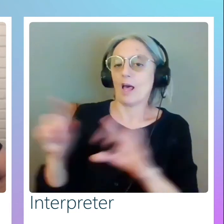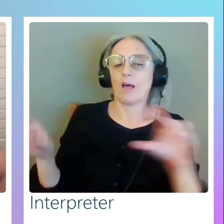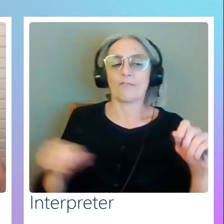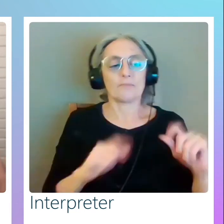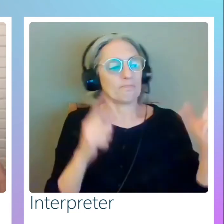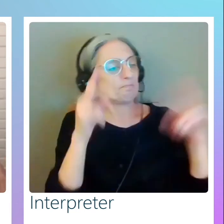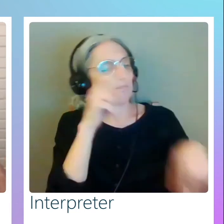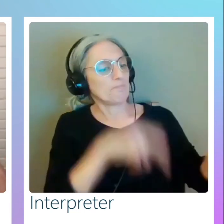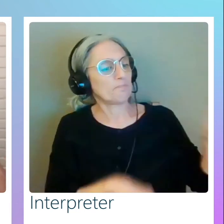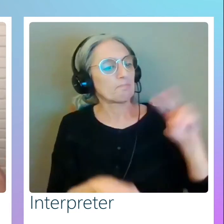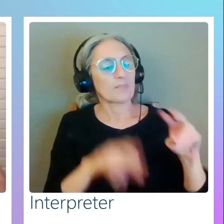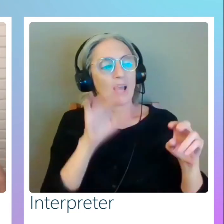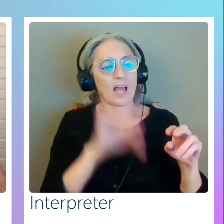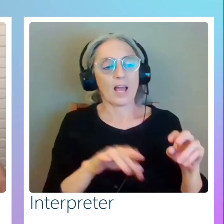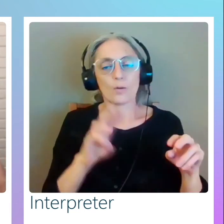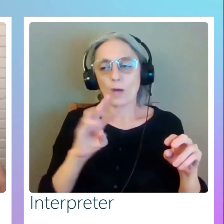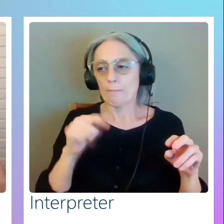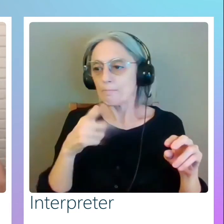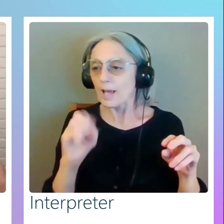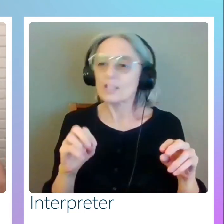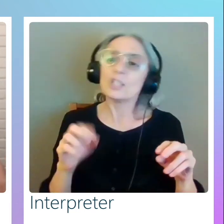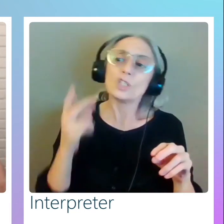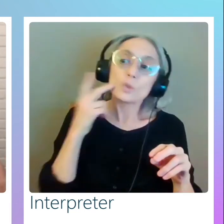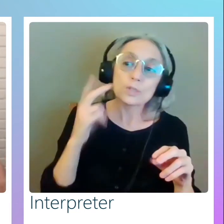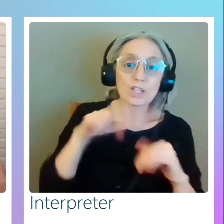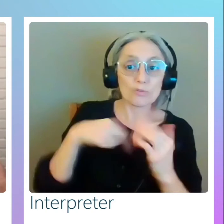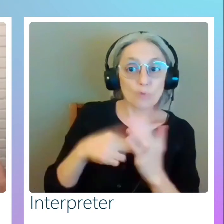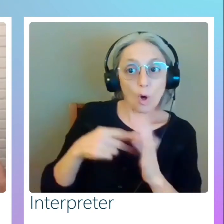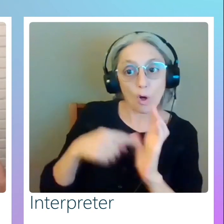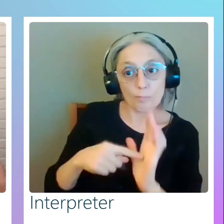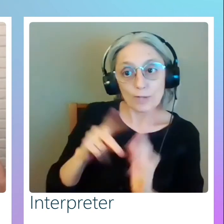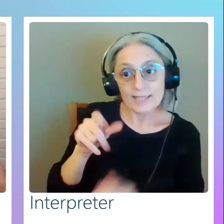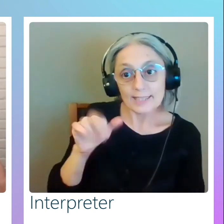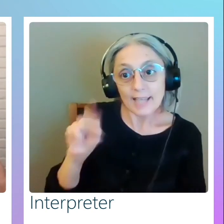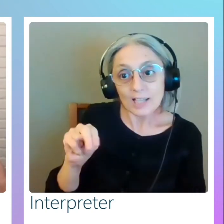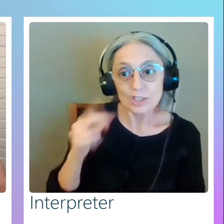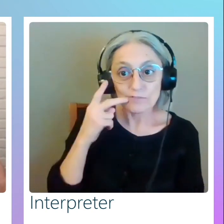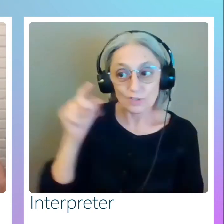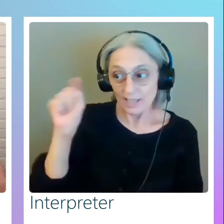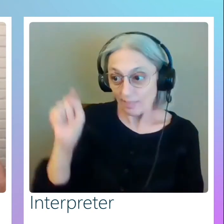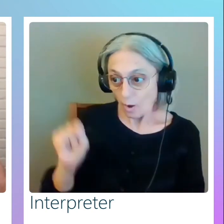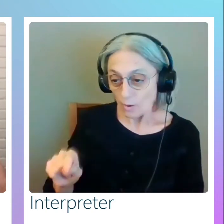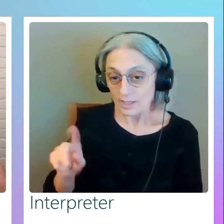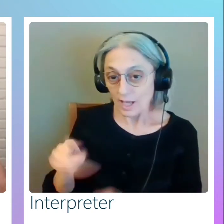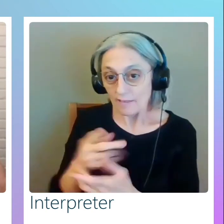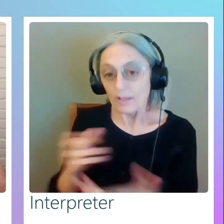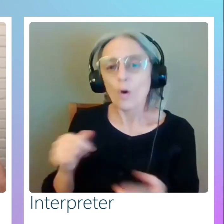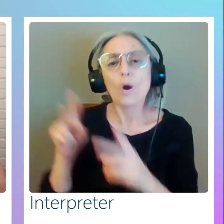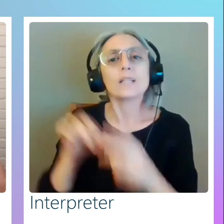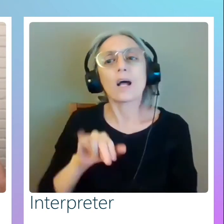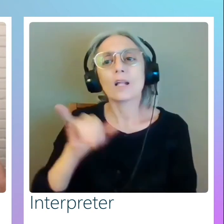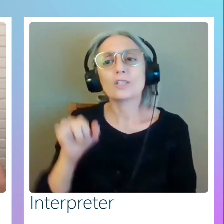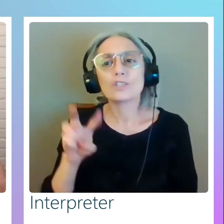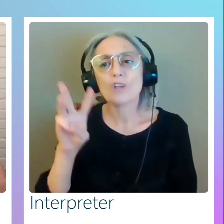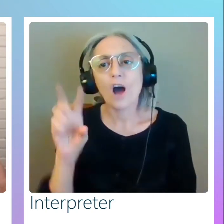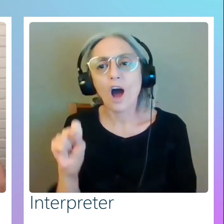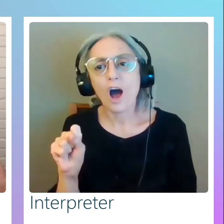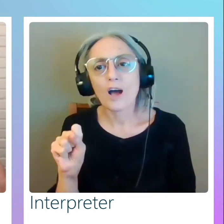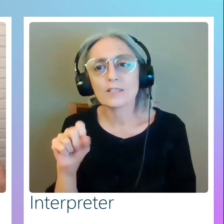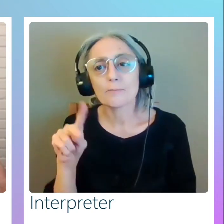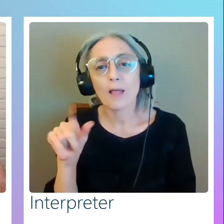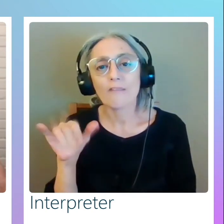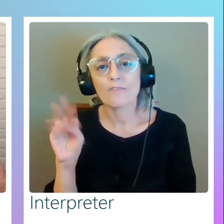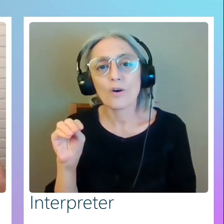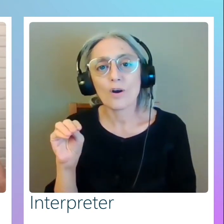things like role presentation. See if you're seeing those things, that's a good idea. Or you can download the JAWS platform